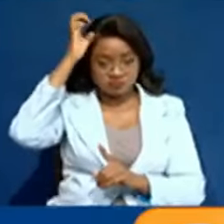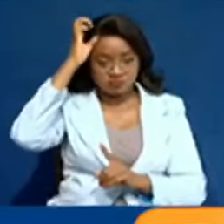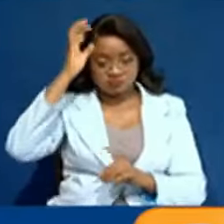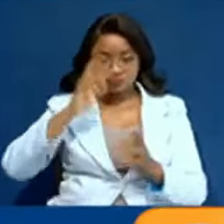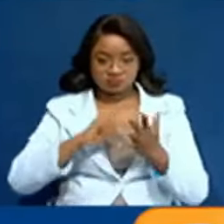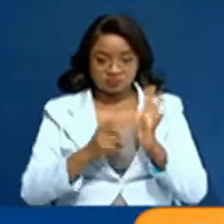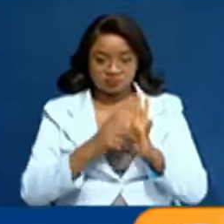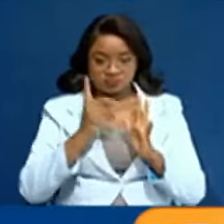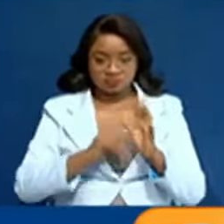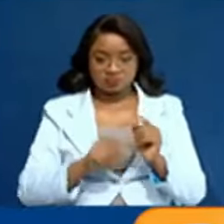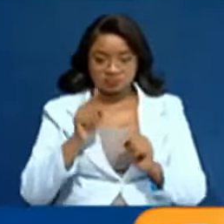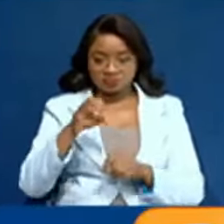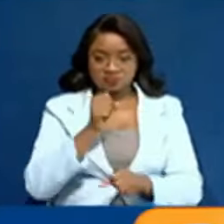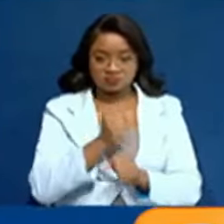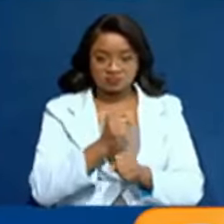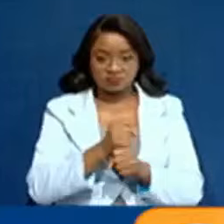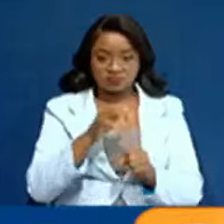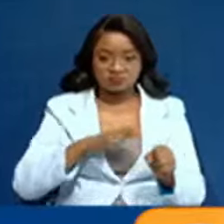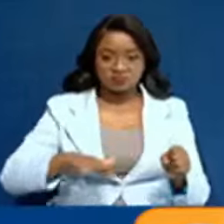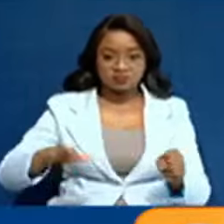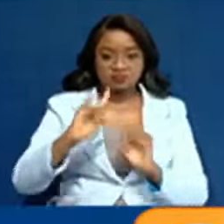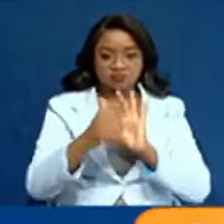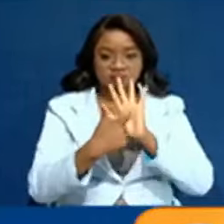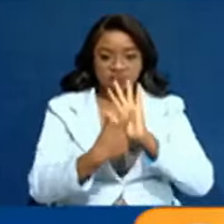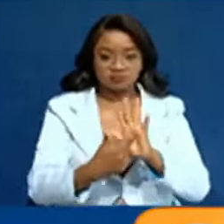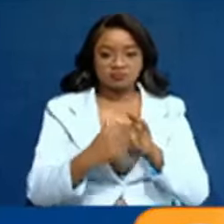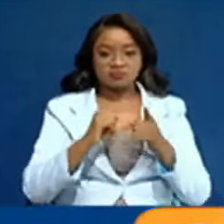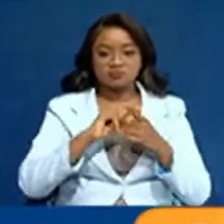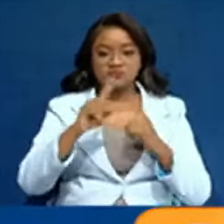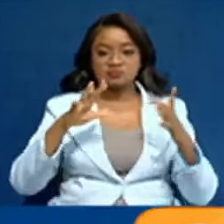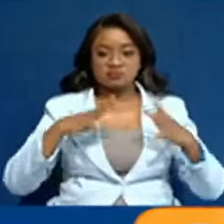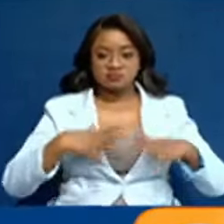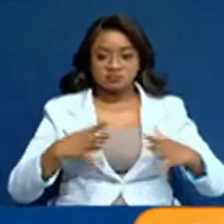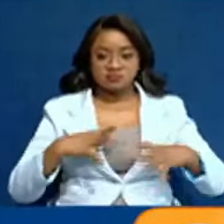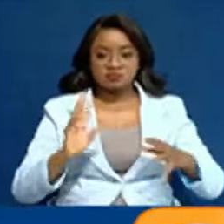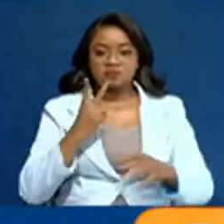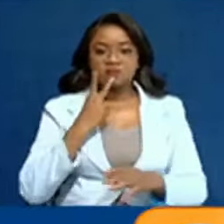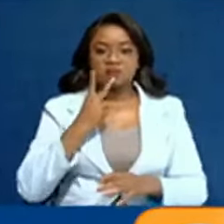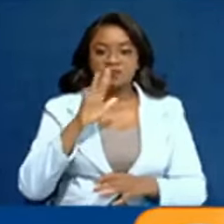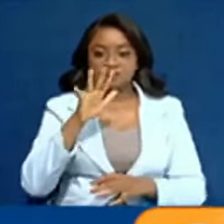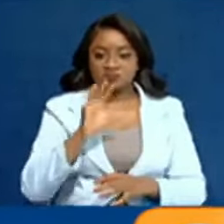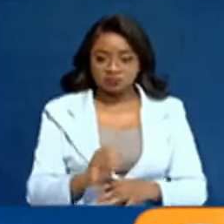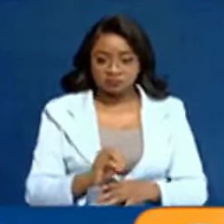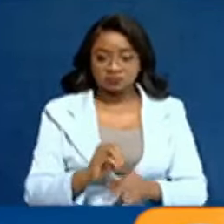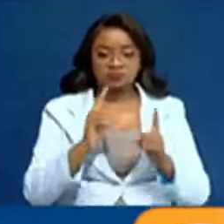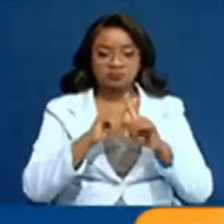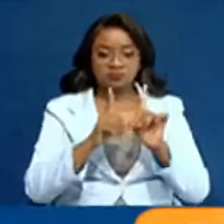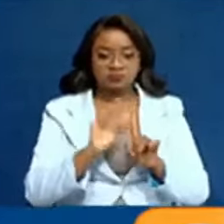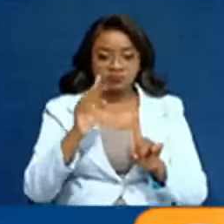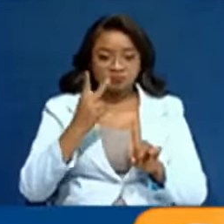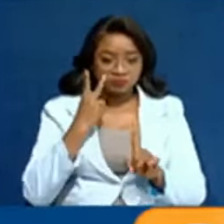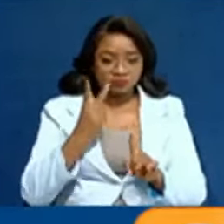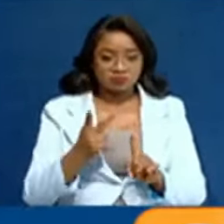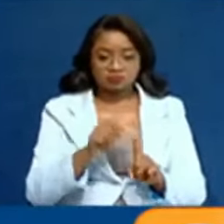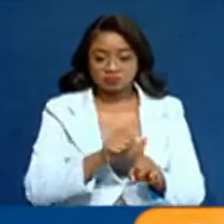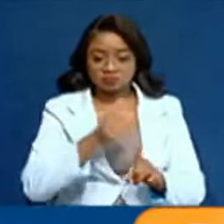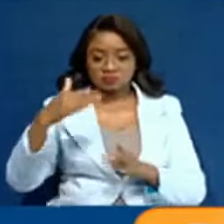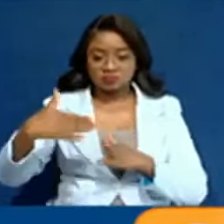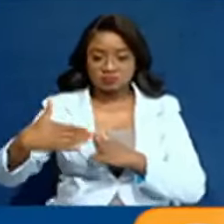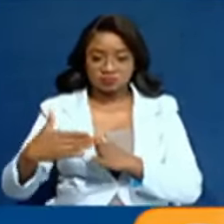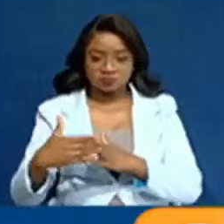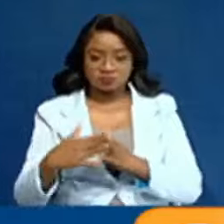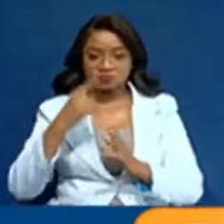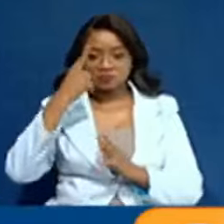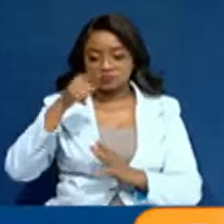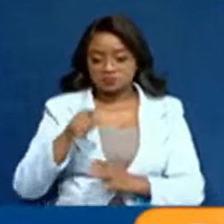criteria. That is the population, 250 and is above 250. But then when you look at the other aspects that are required for a